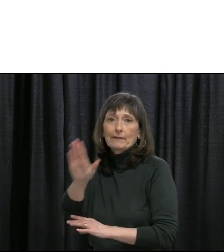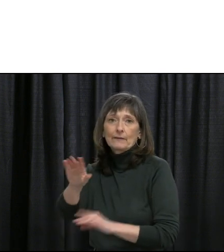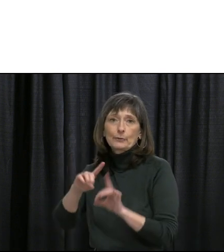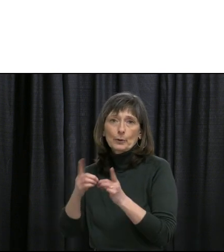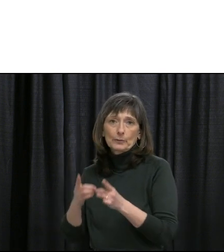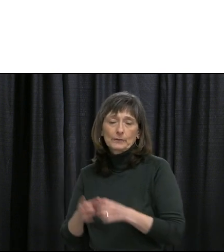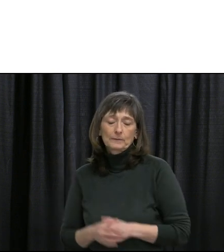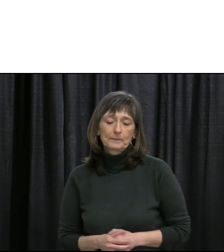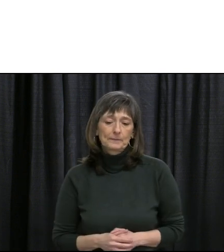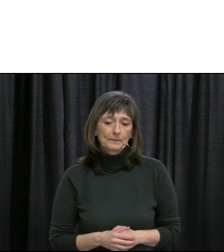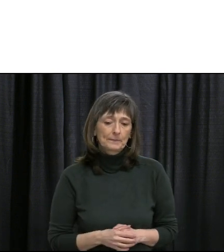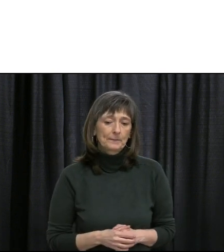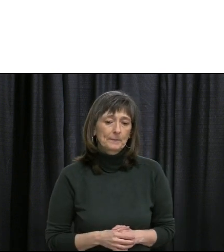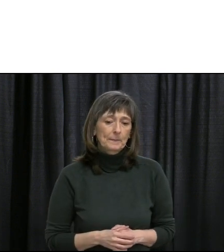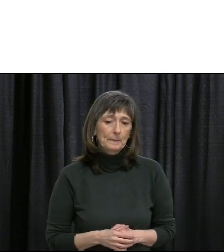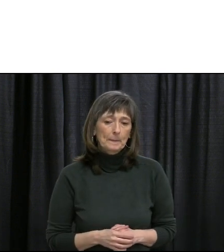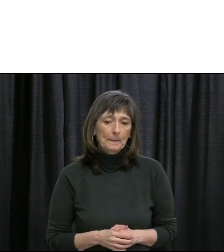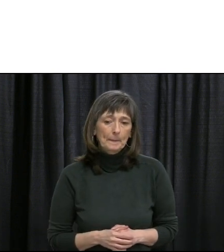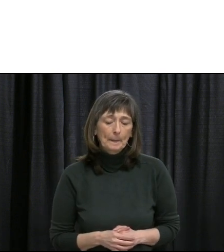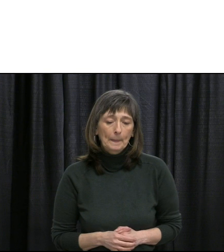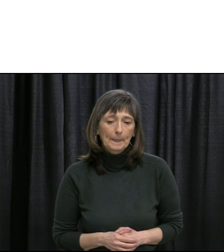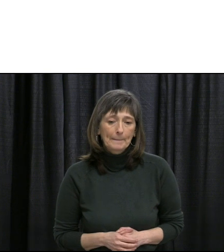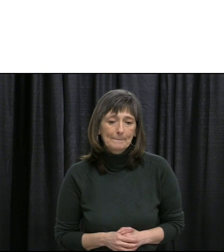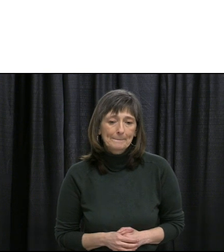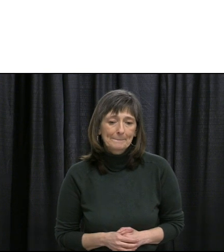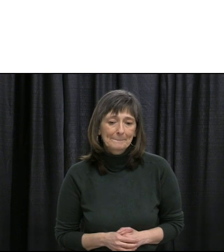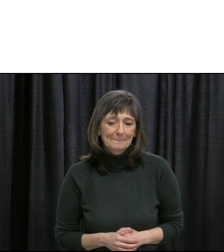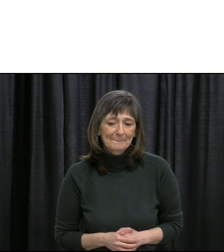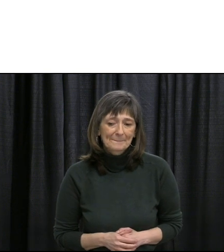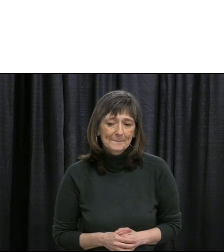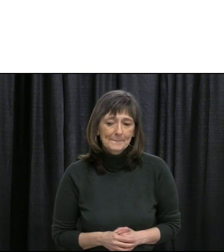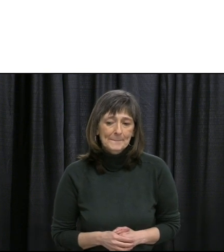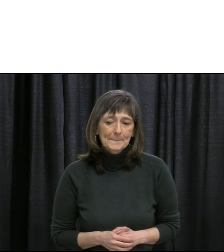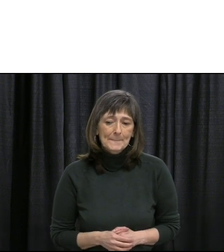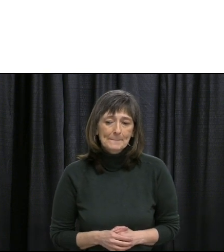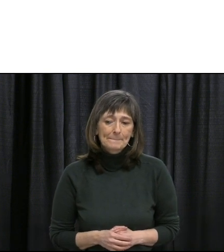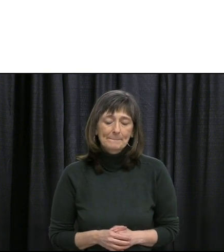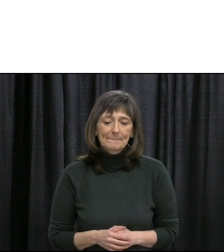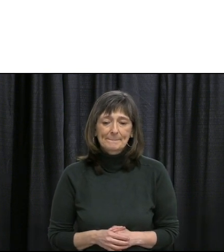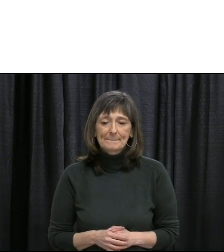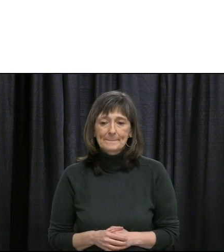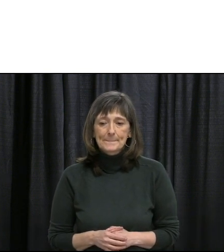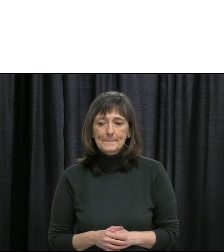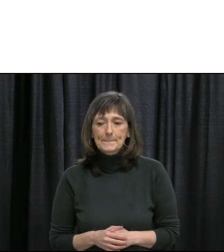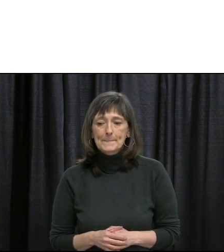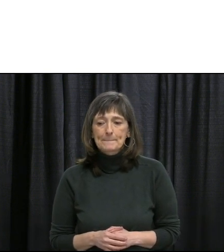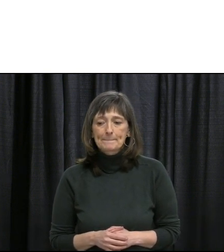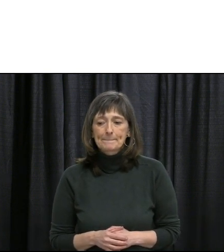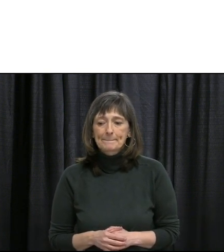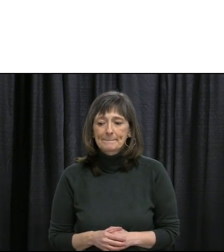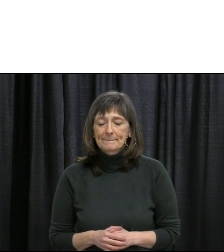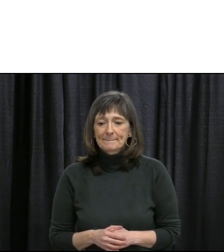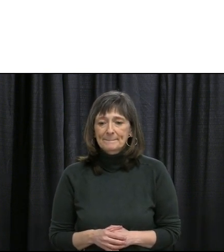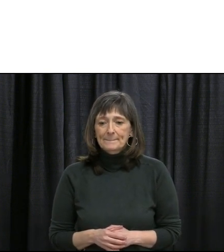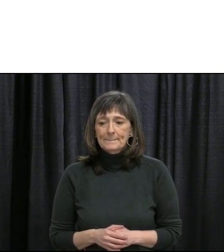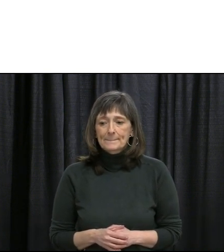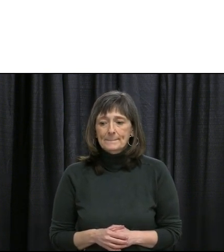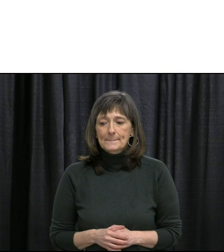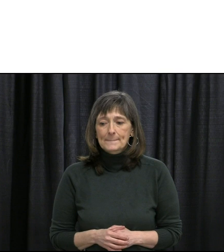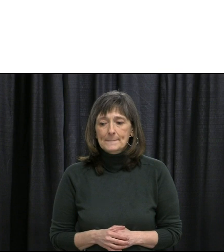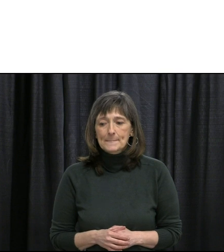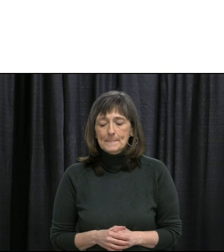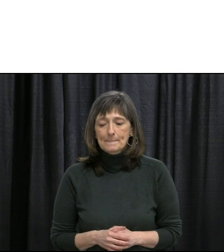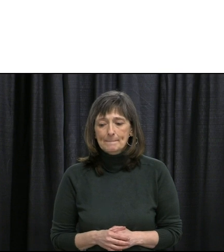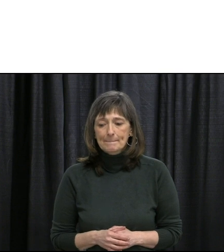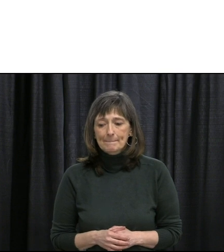response. Reporters will ask questions in the order they registered for today's call. I will call each person by name to ask the question,